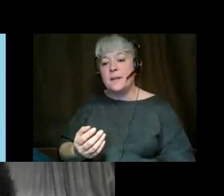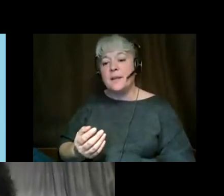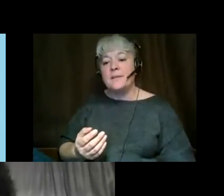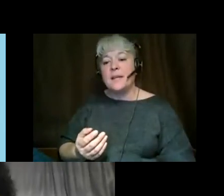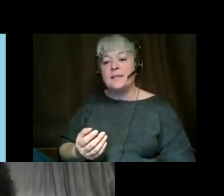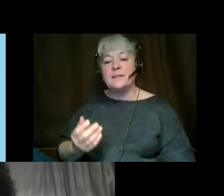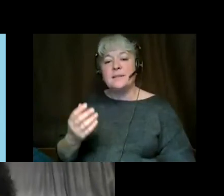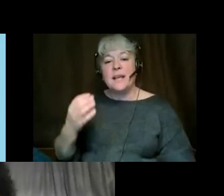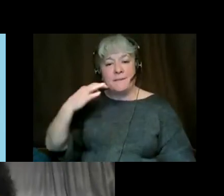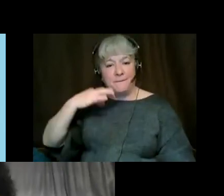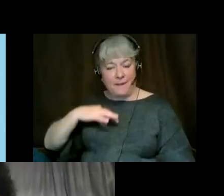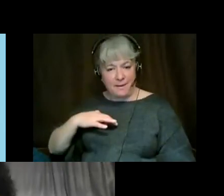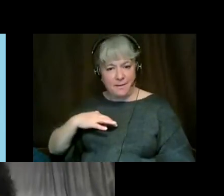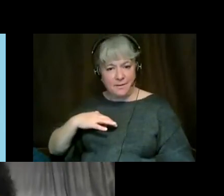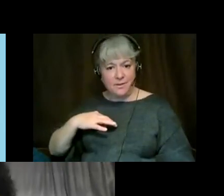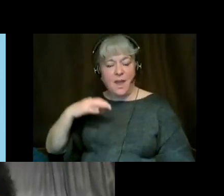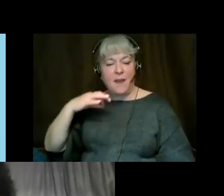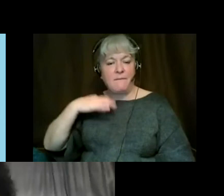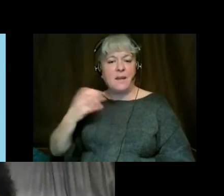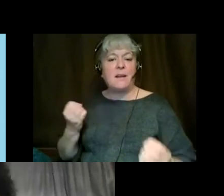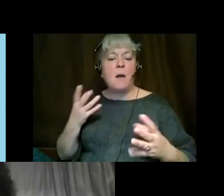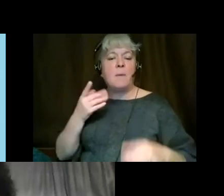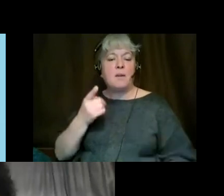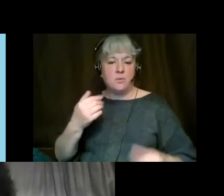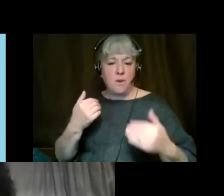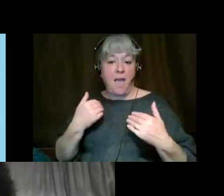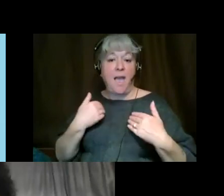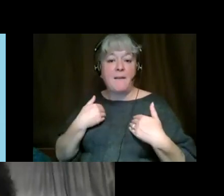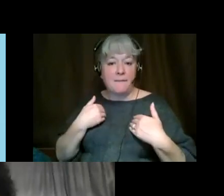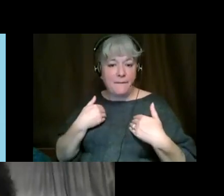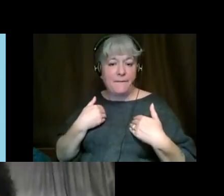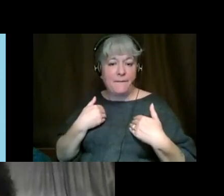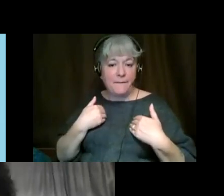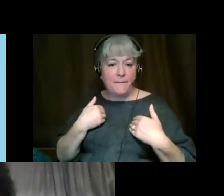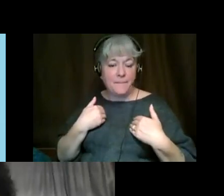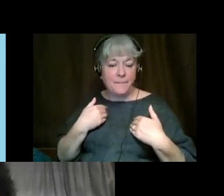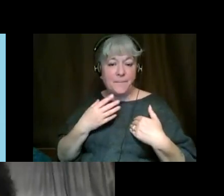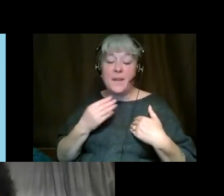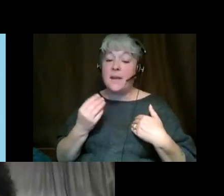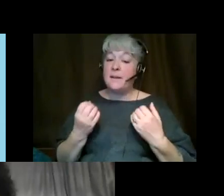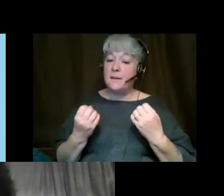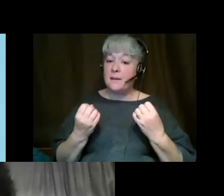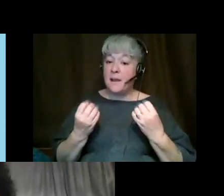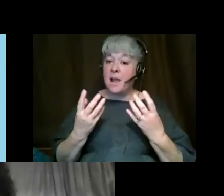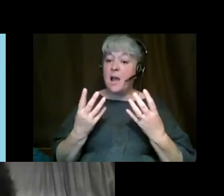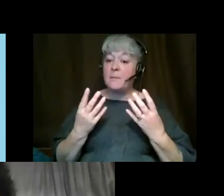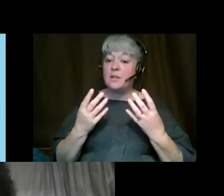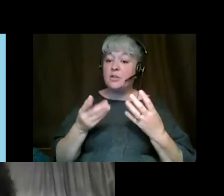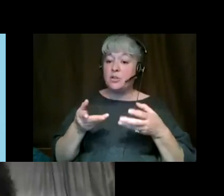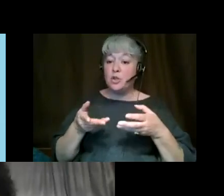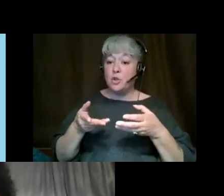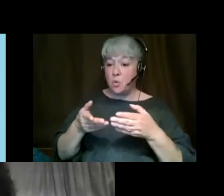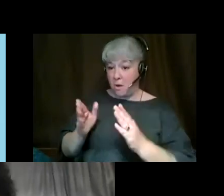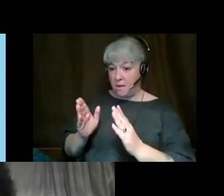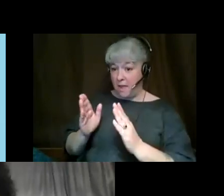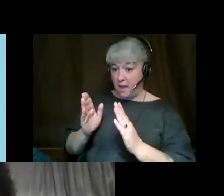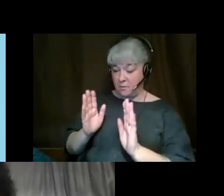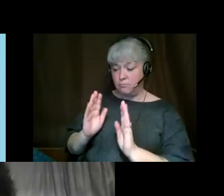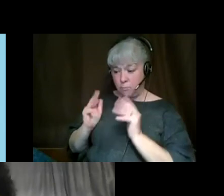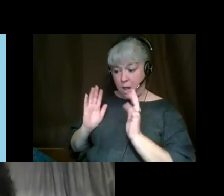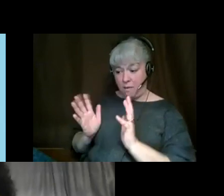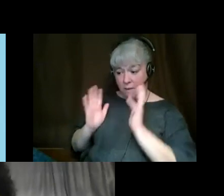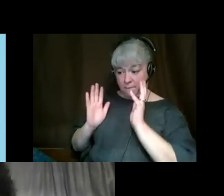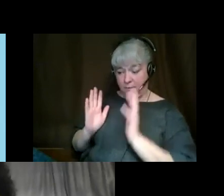How much do you have and how much do you let them struggle? And you